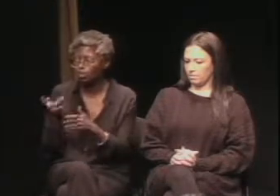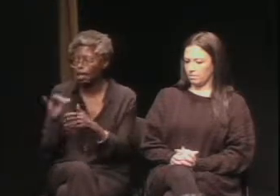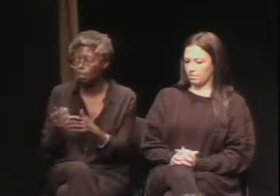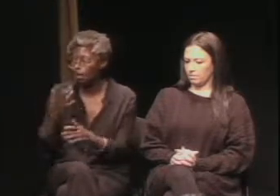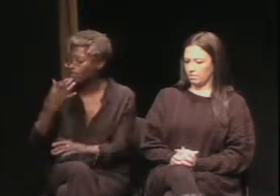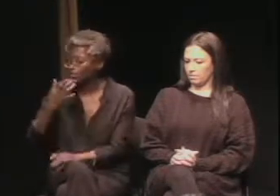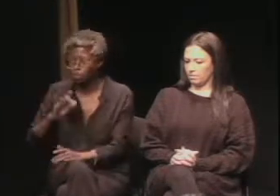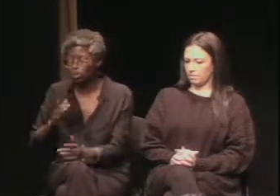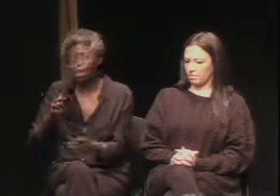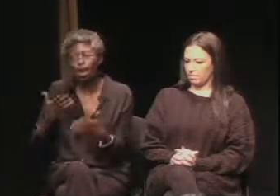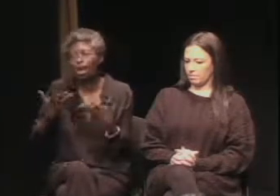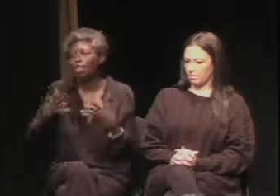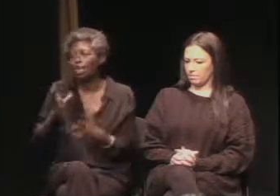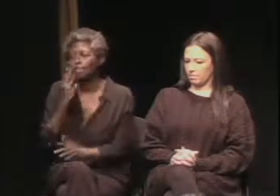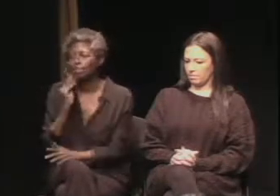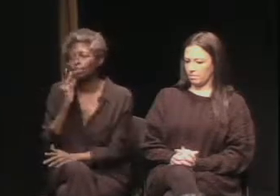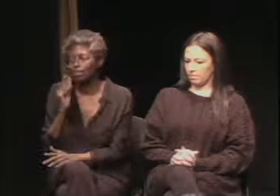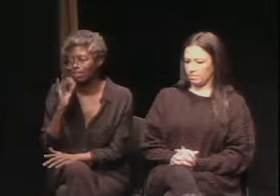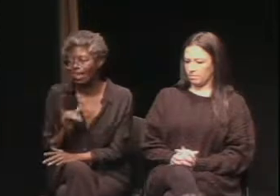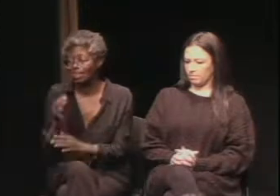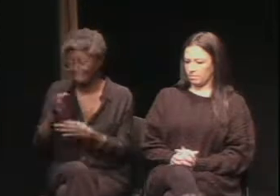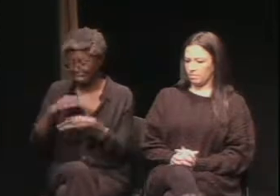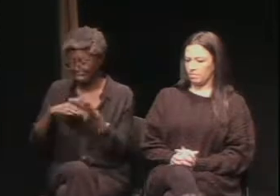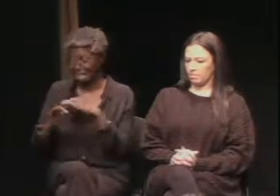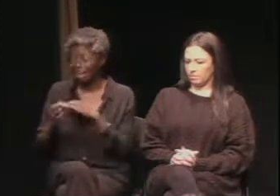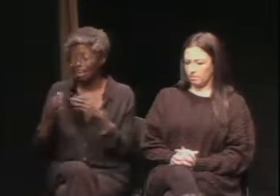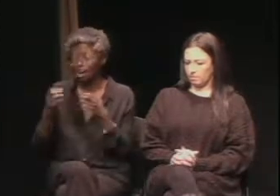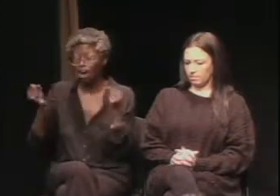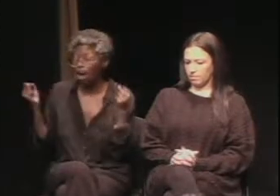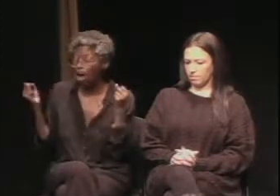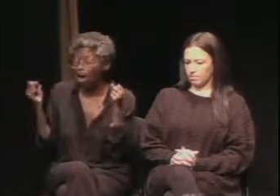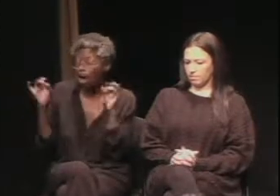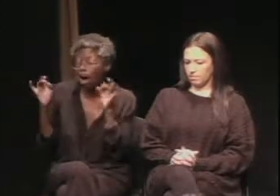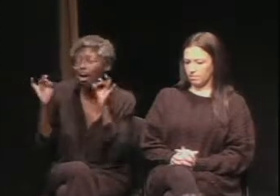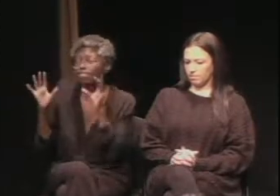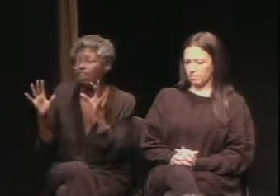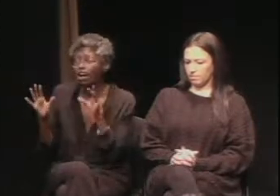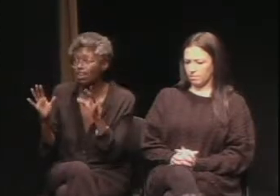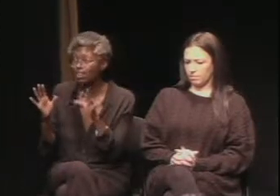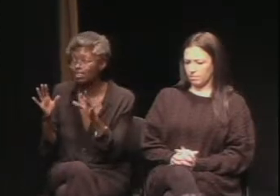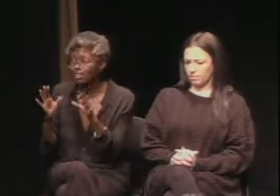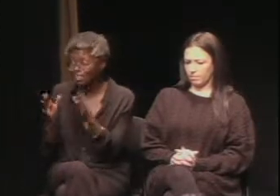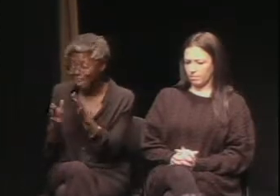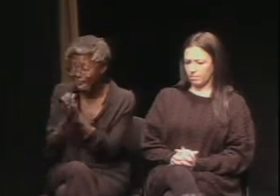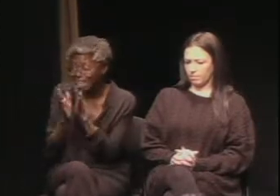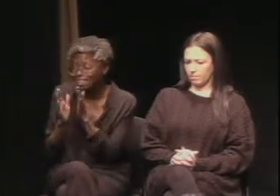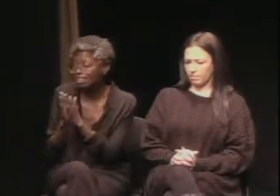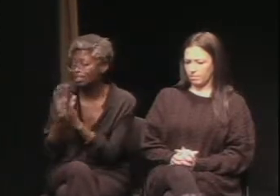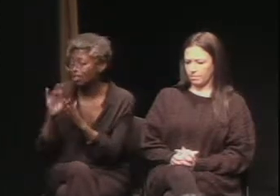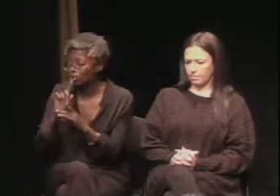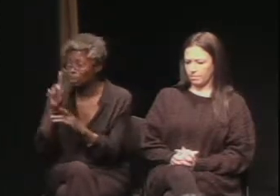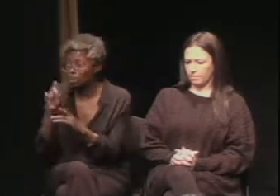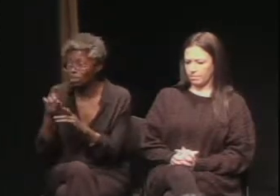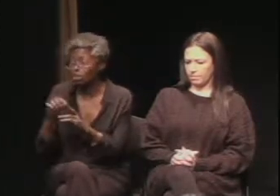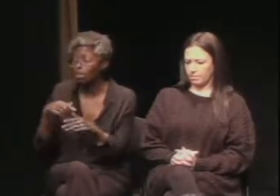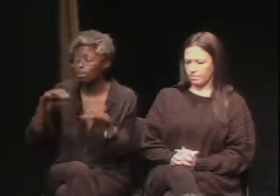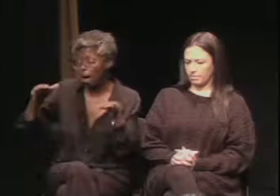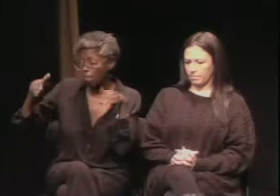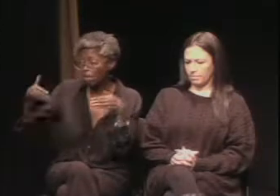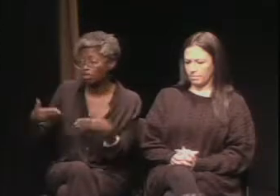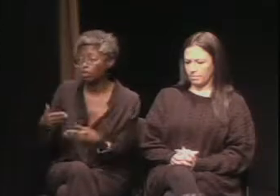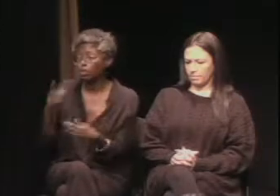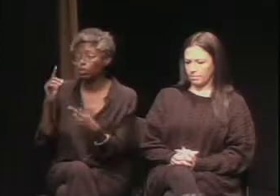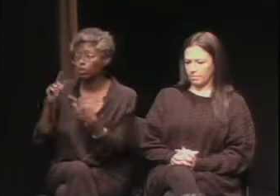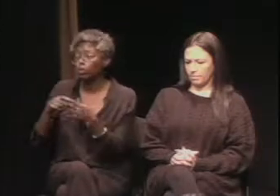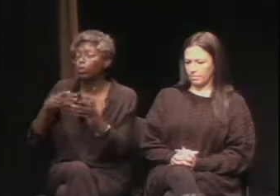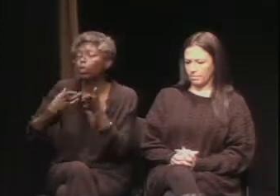already experienced. Instead of being horrified and compelled to ask incessant questions, I was being introduced to a truth that